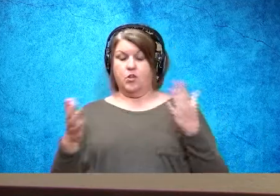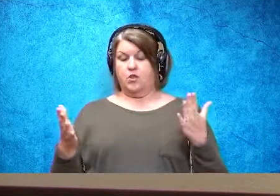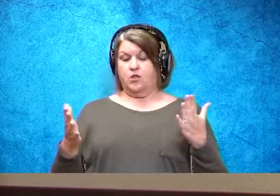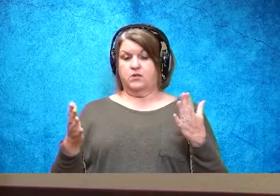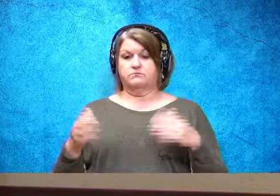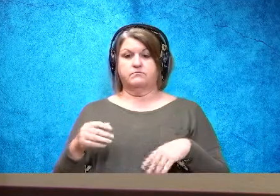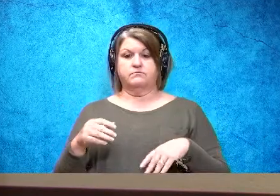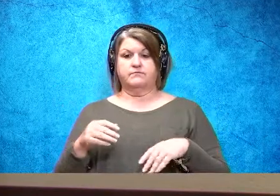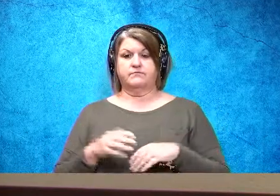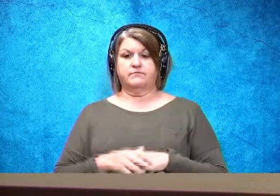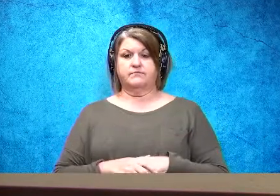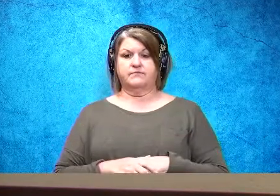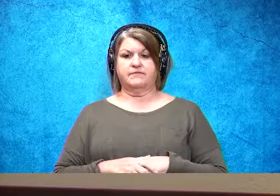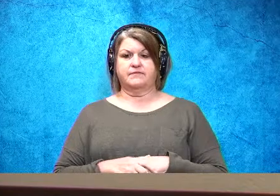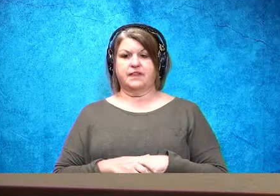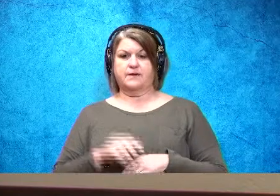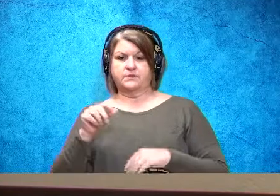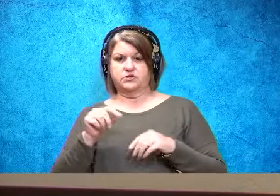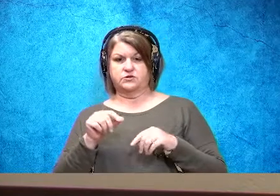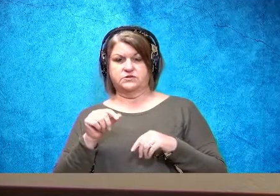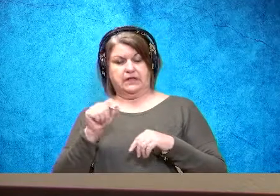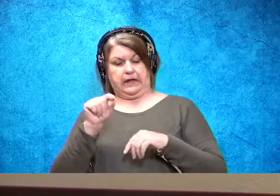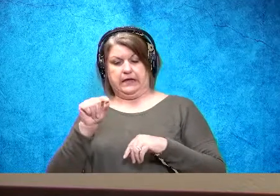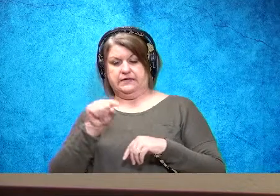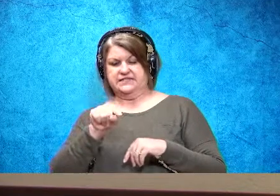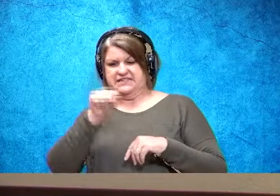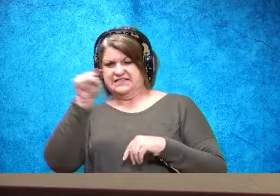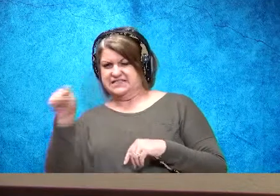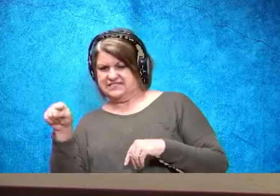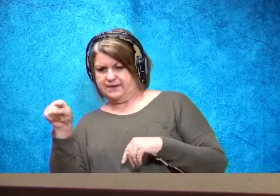semicircle. I'm going to do a semicircle.